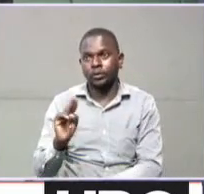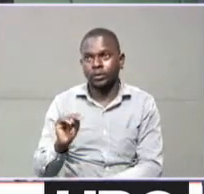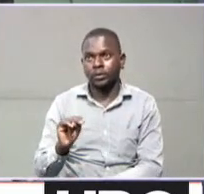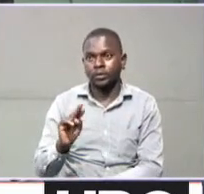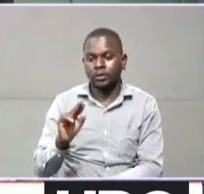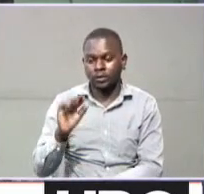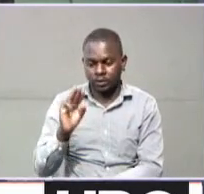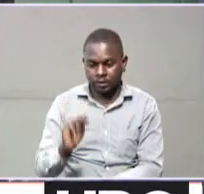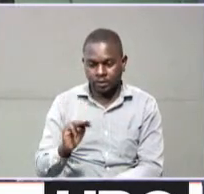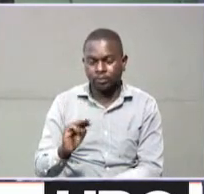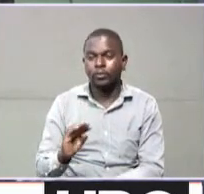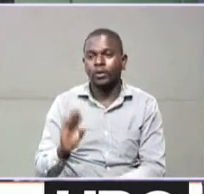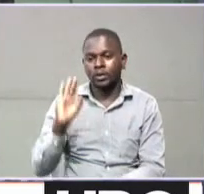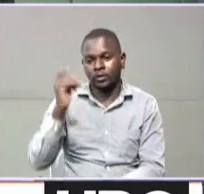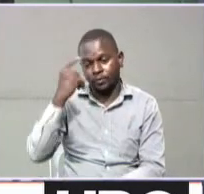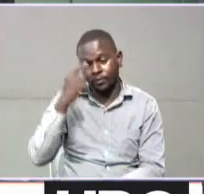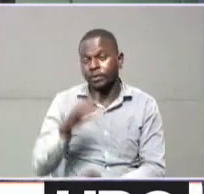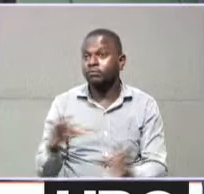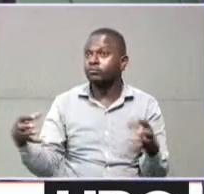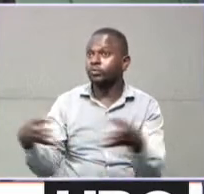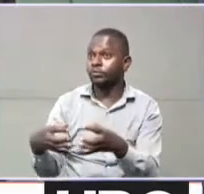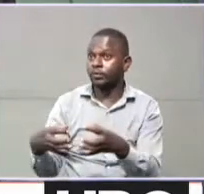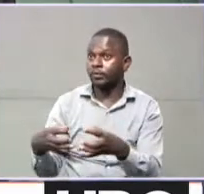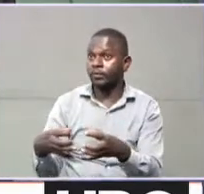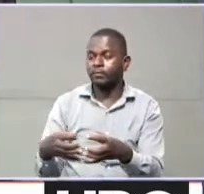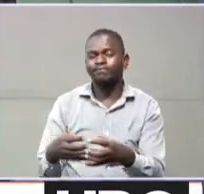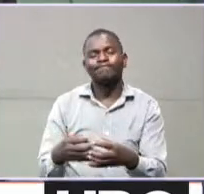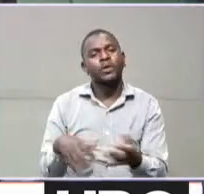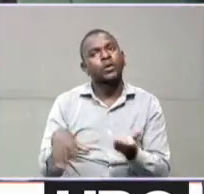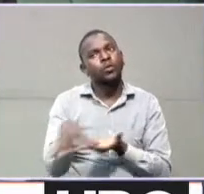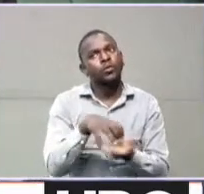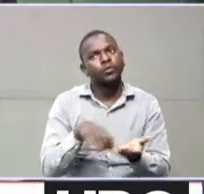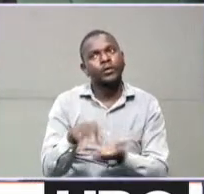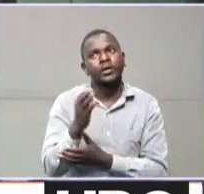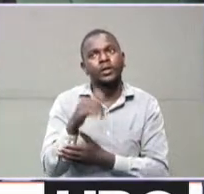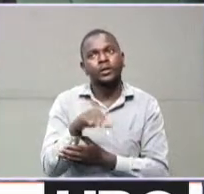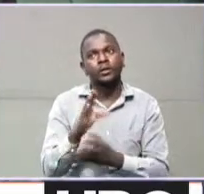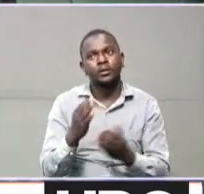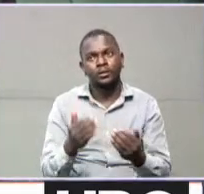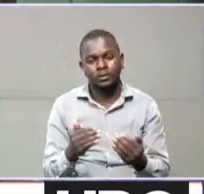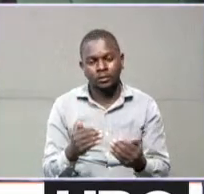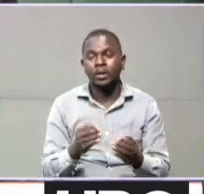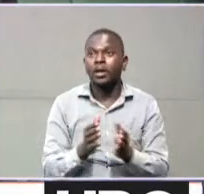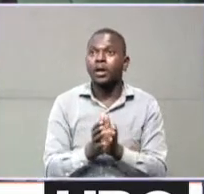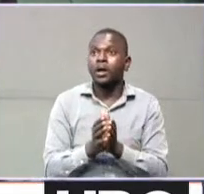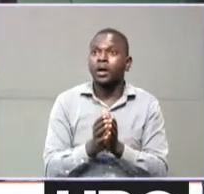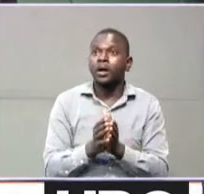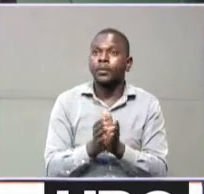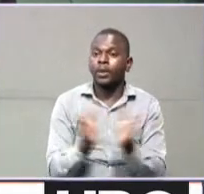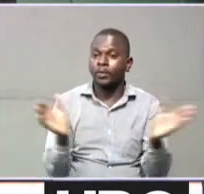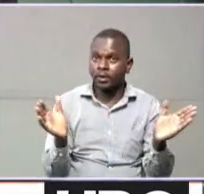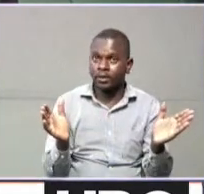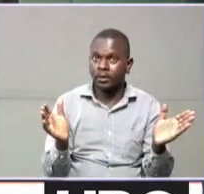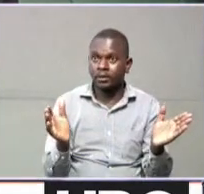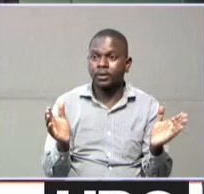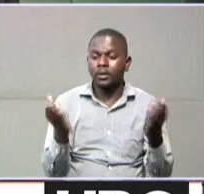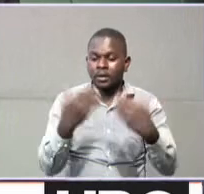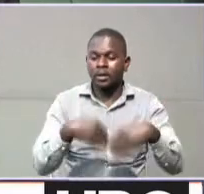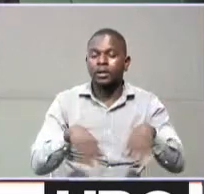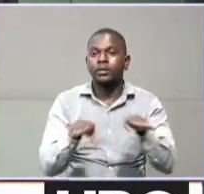government side it further baffles us that the public the